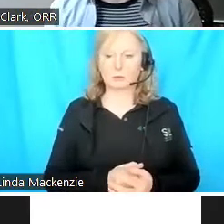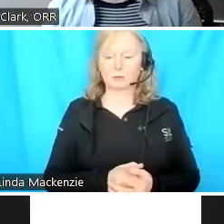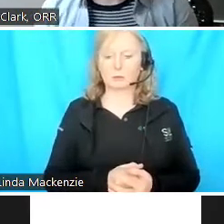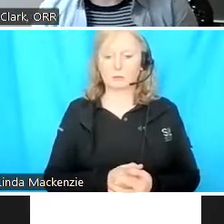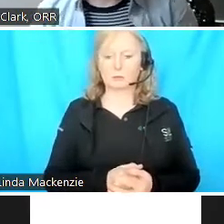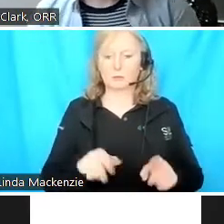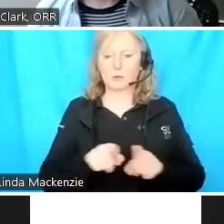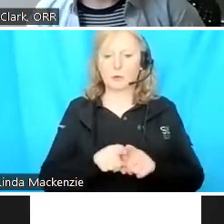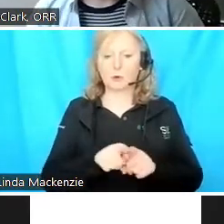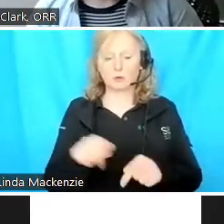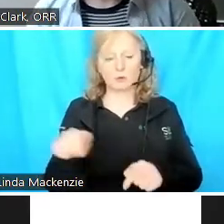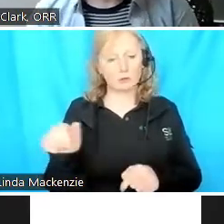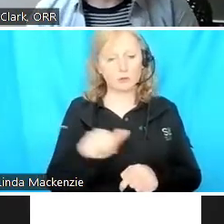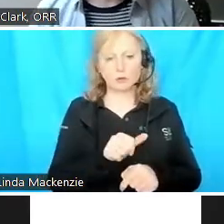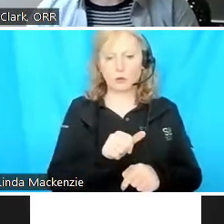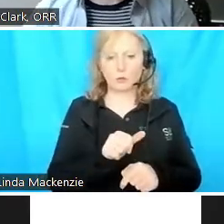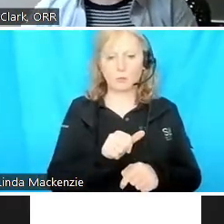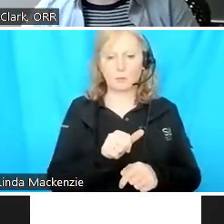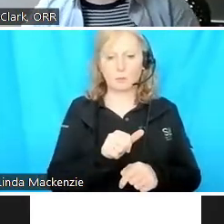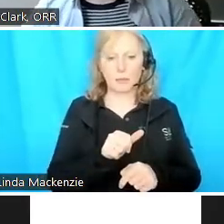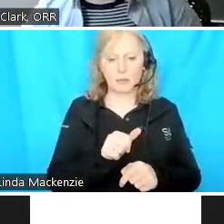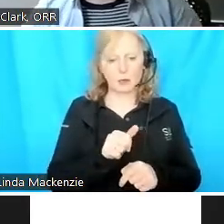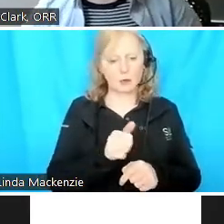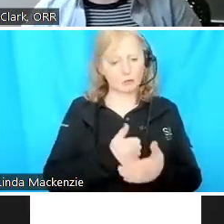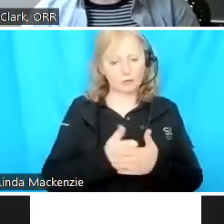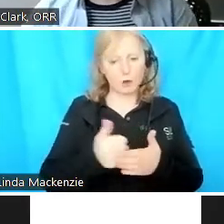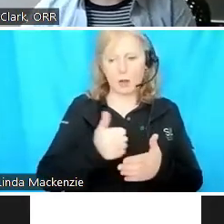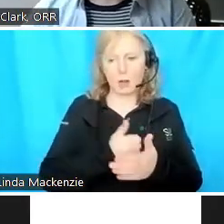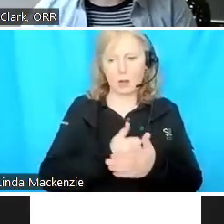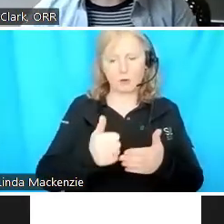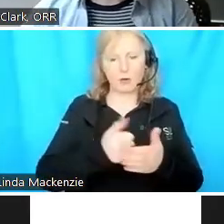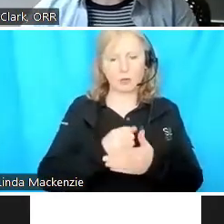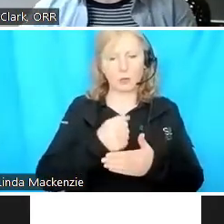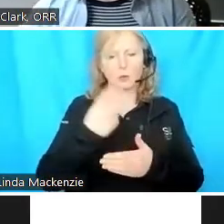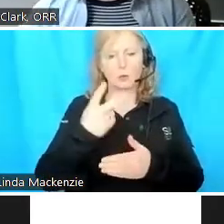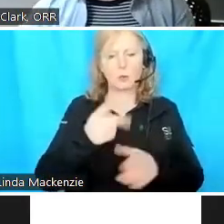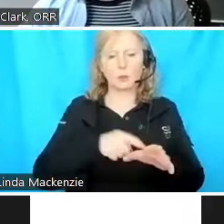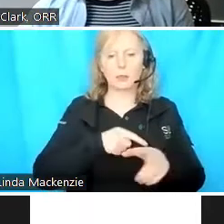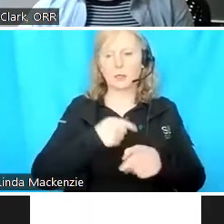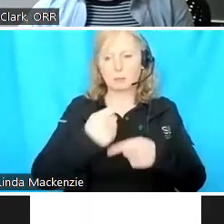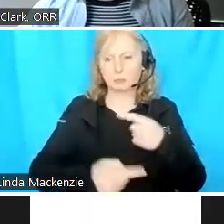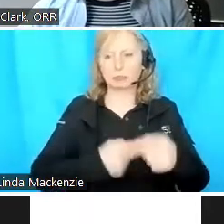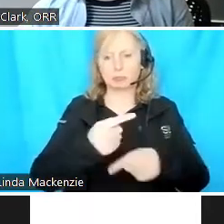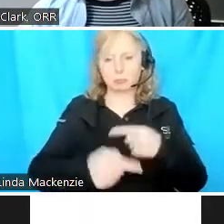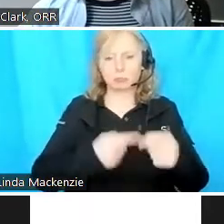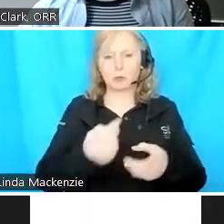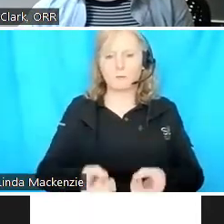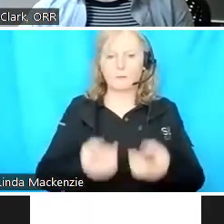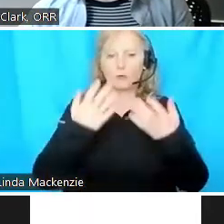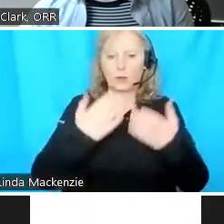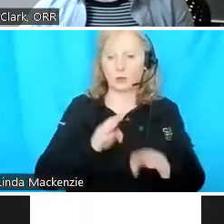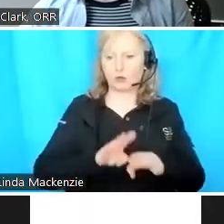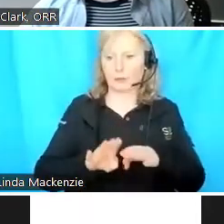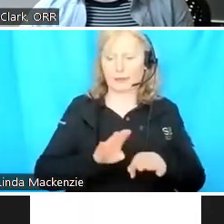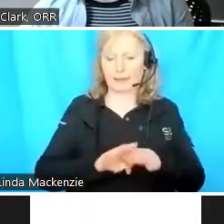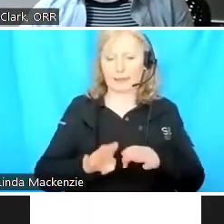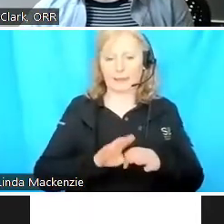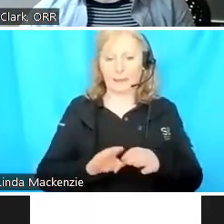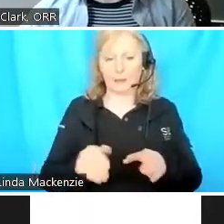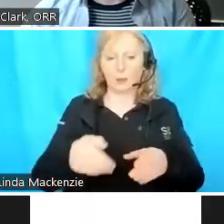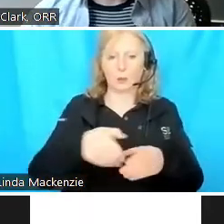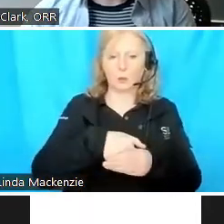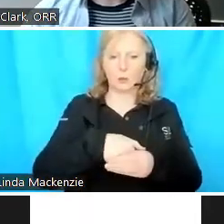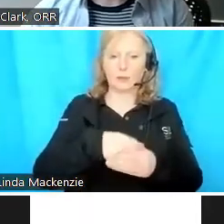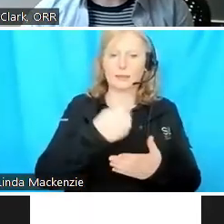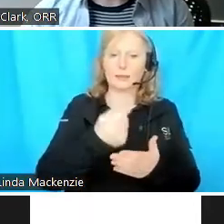should be ongoing refresher training. So this should be delivered every 2 years, and it requires the disability training,